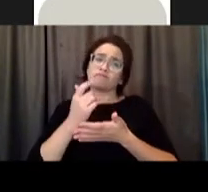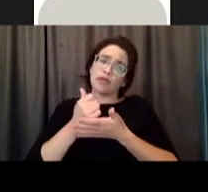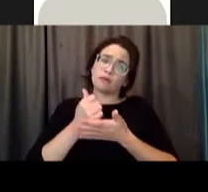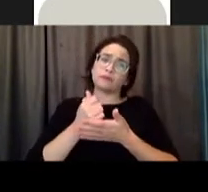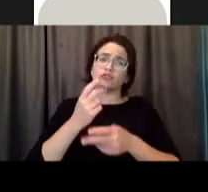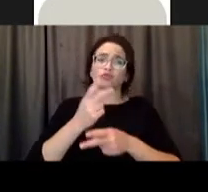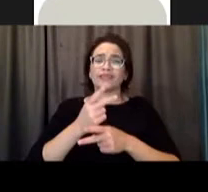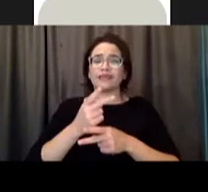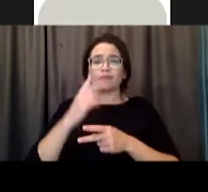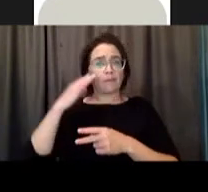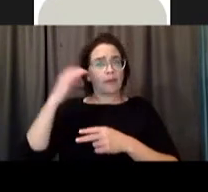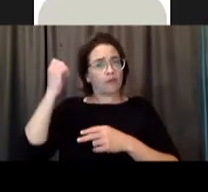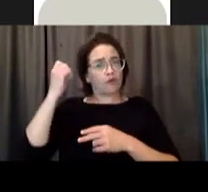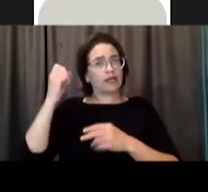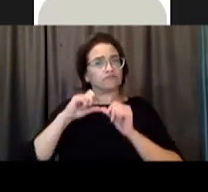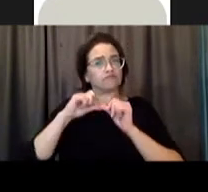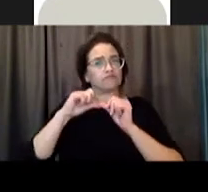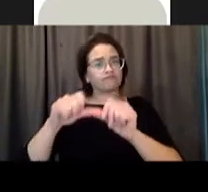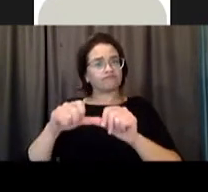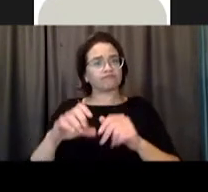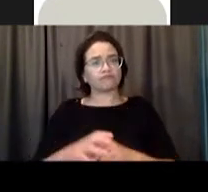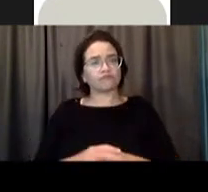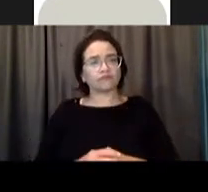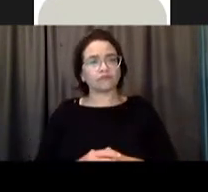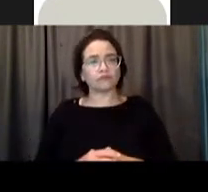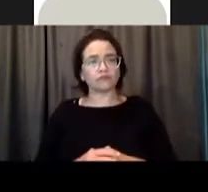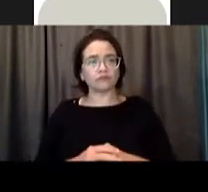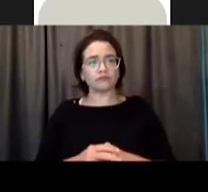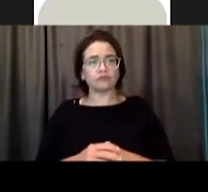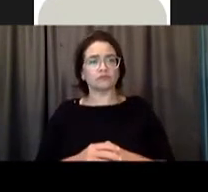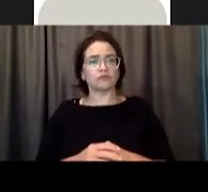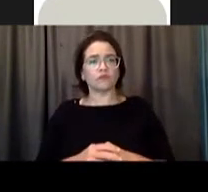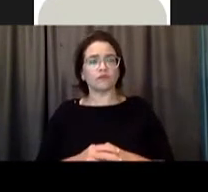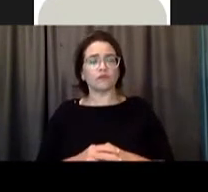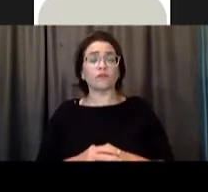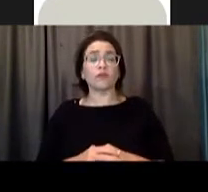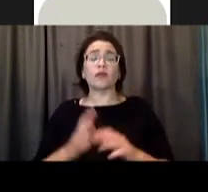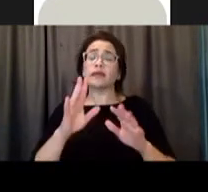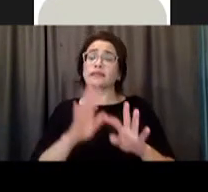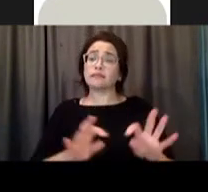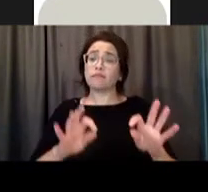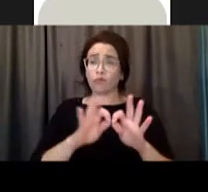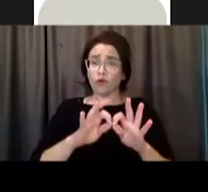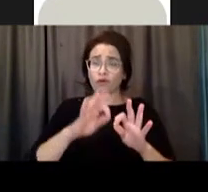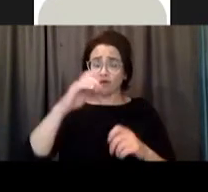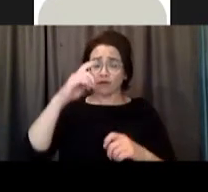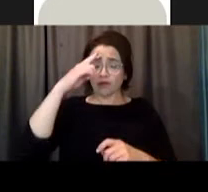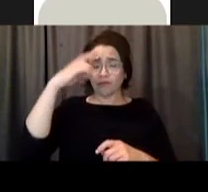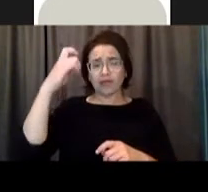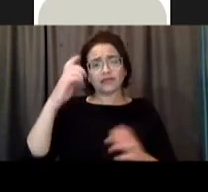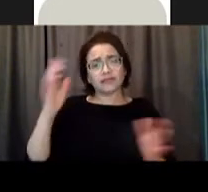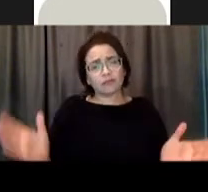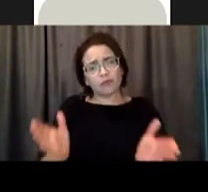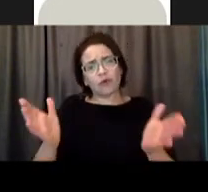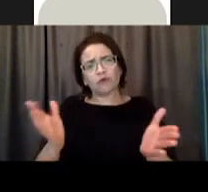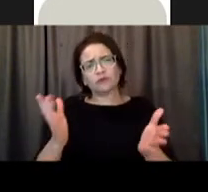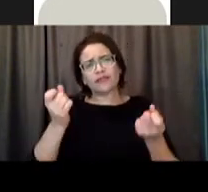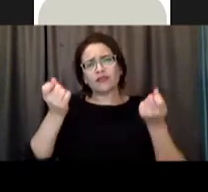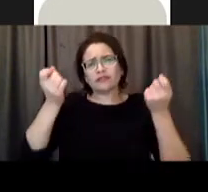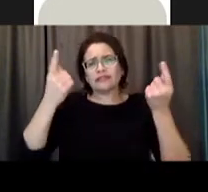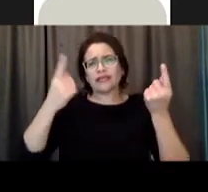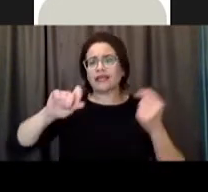Holodomor awareness is also important because it promotes an understanding of other cultures and ethnic groups.